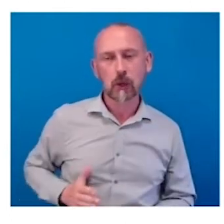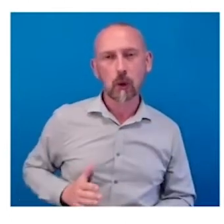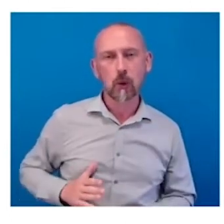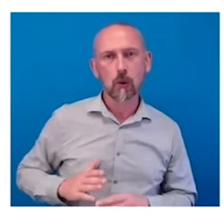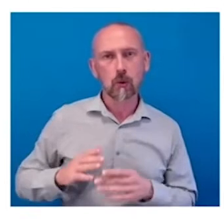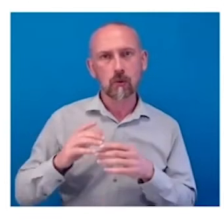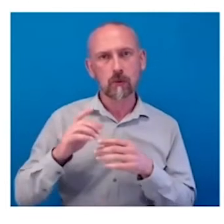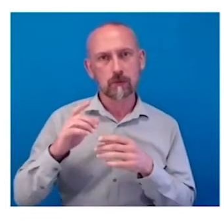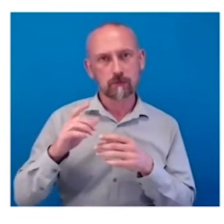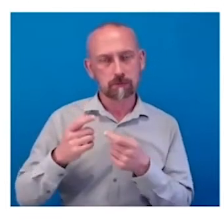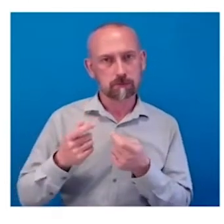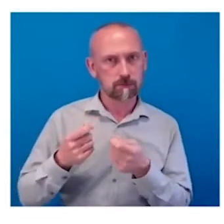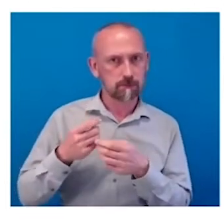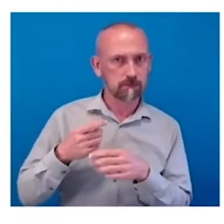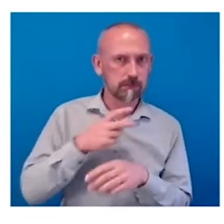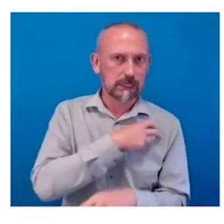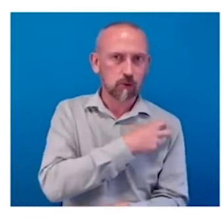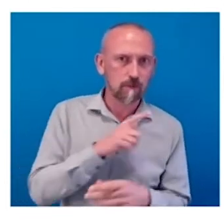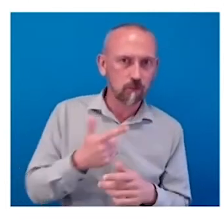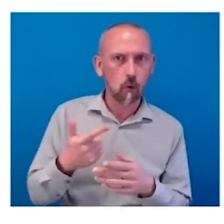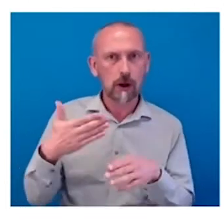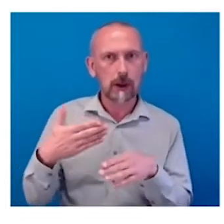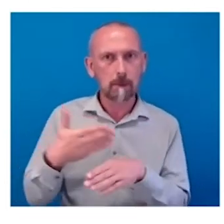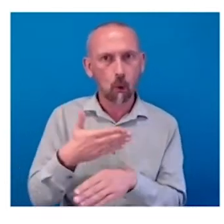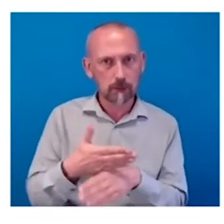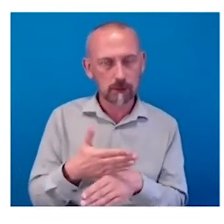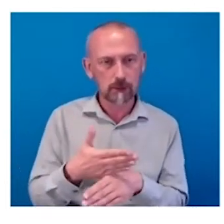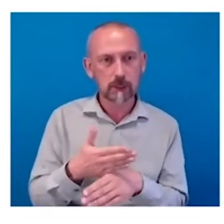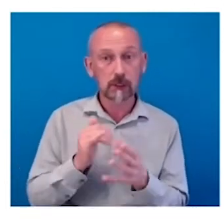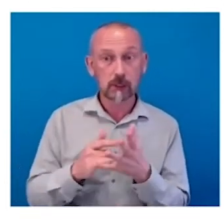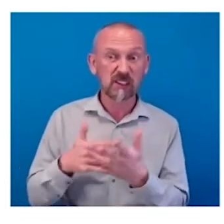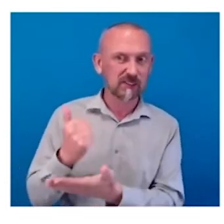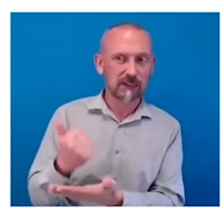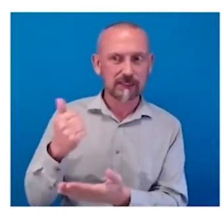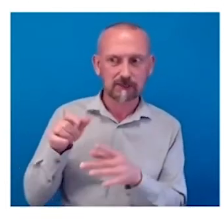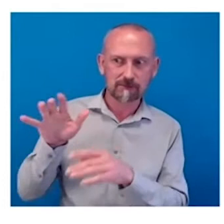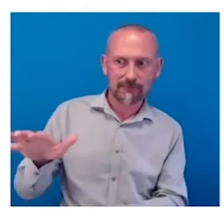beating the technology and disability drum for us.